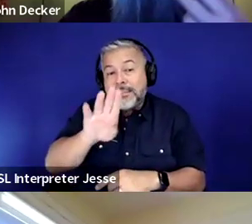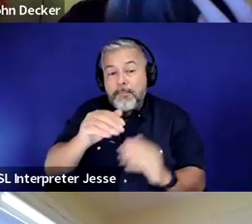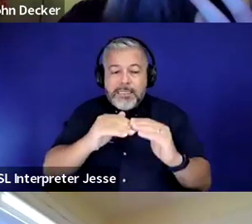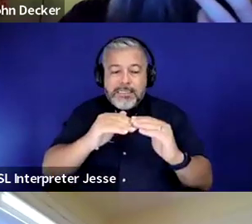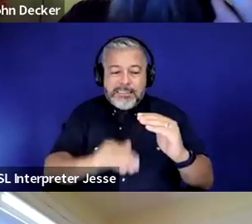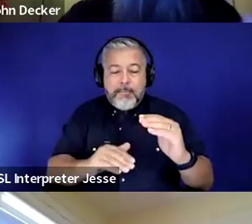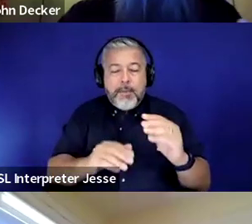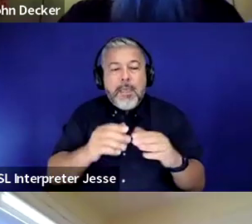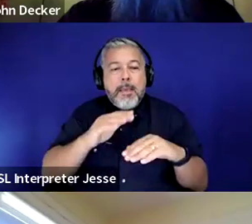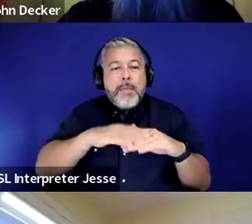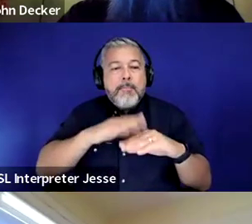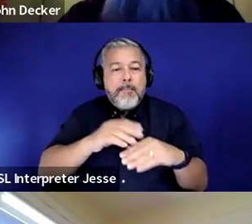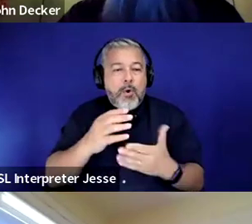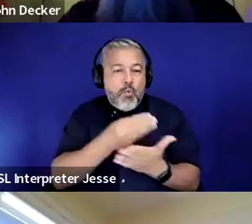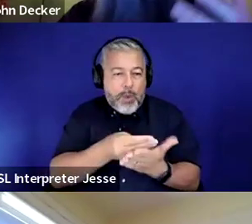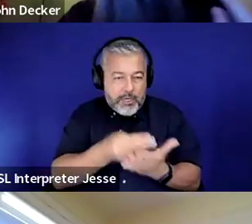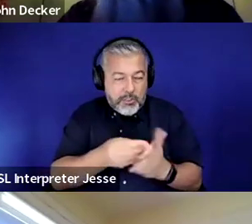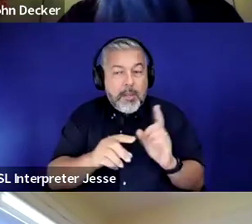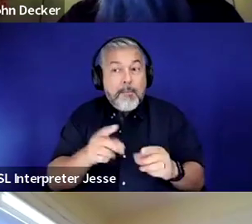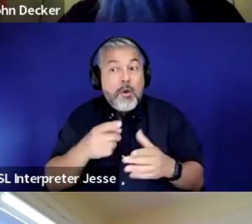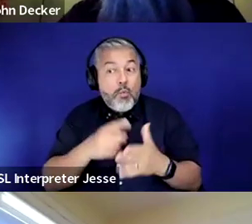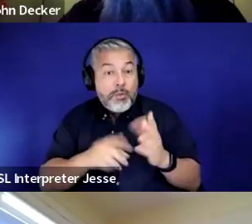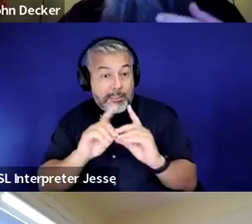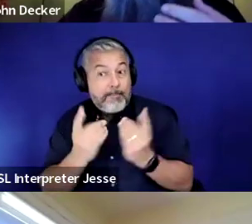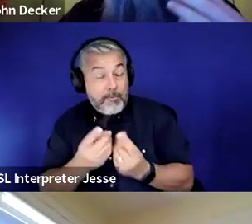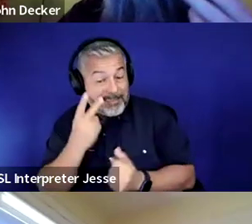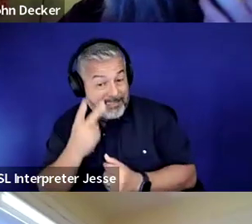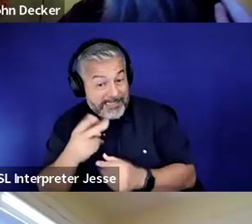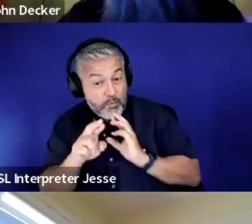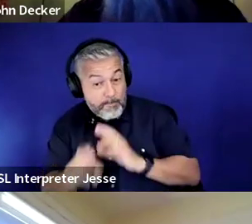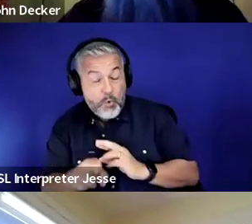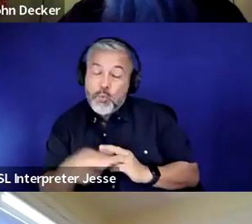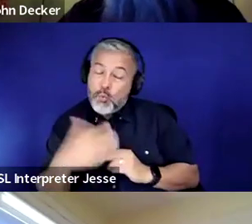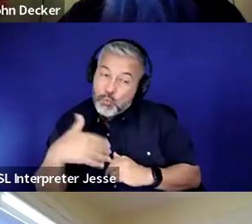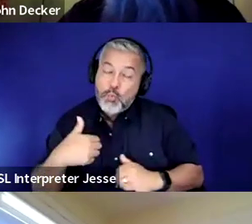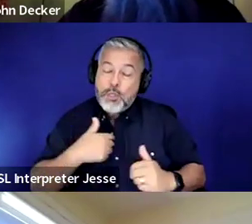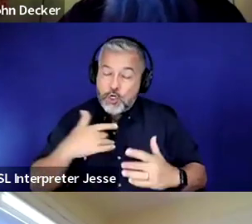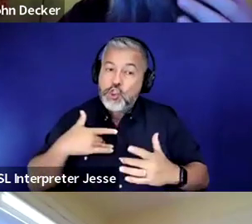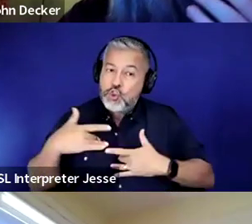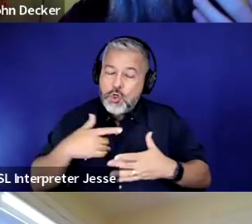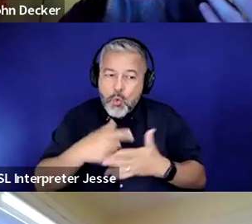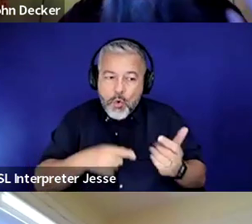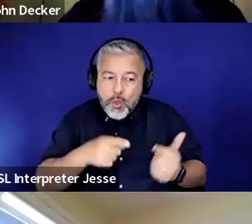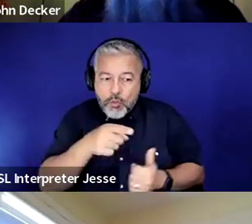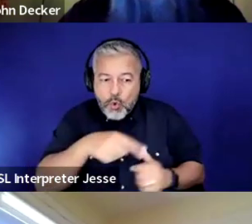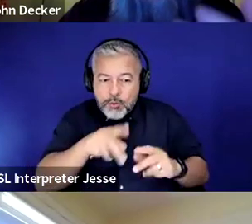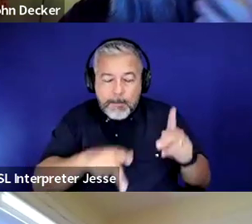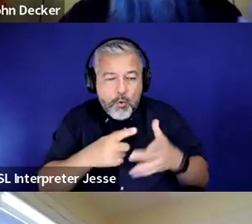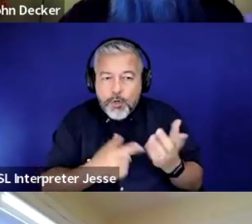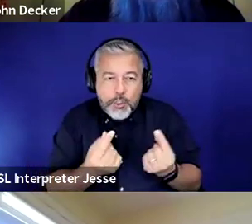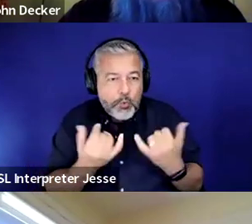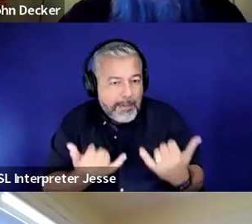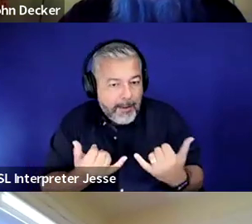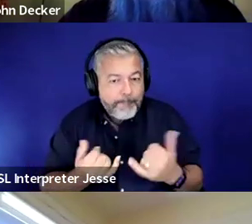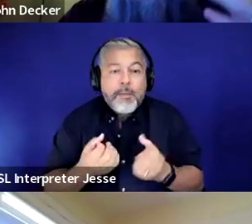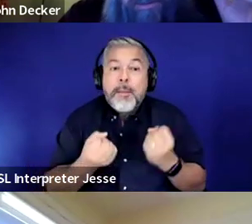that the reporting that the department is seeing is concerning as far as what those people are doing now. Again, I will say many of the